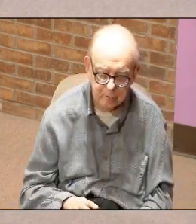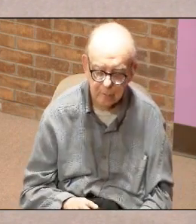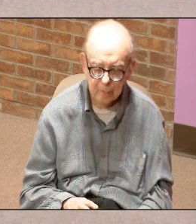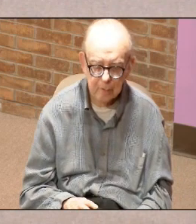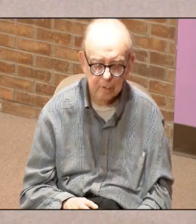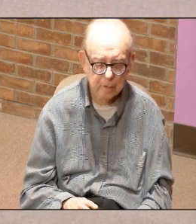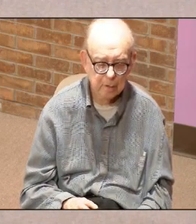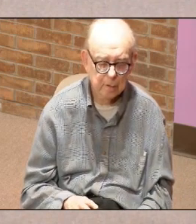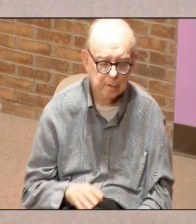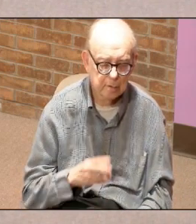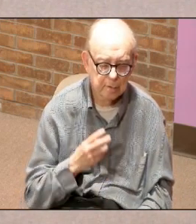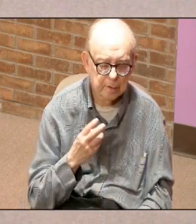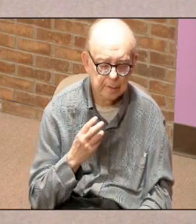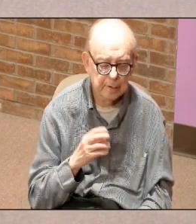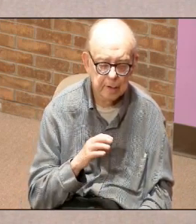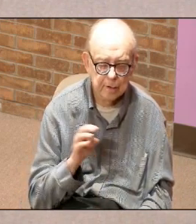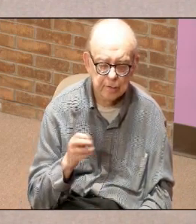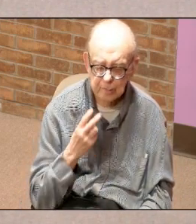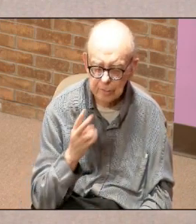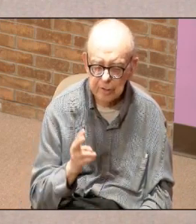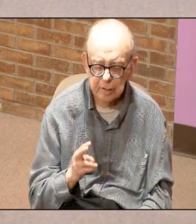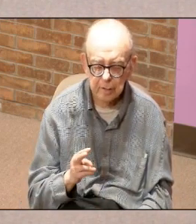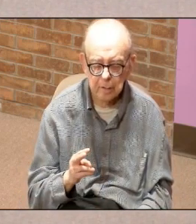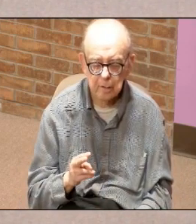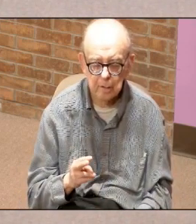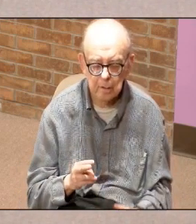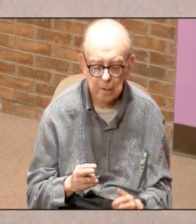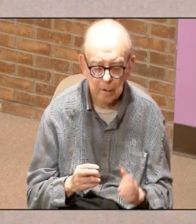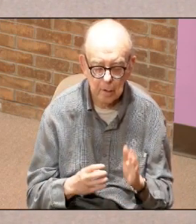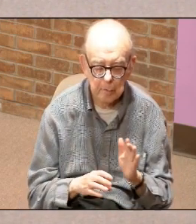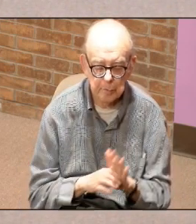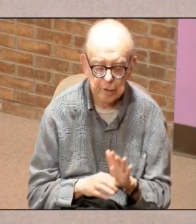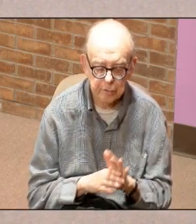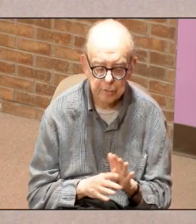Did you ever see the paintings of Jesus praying?